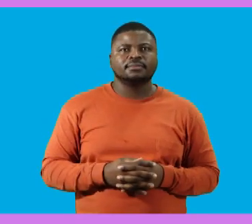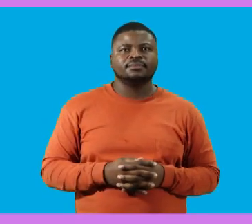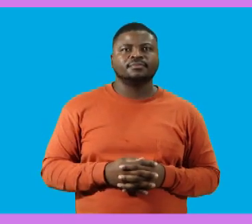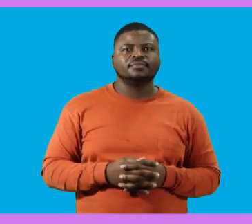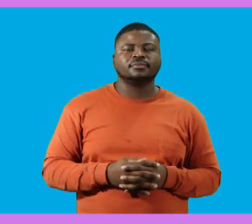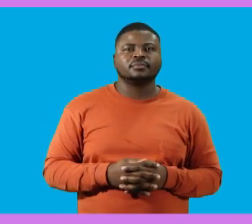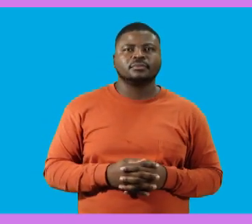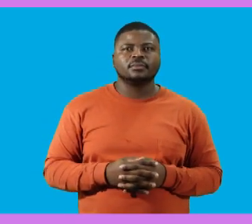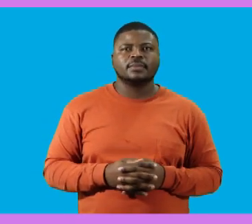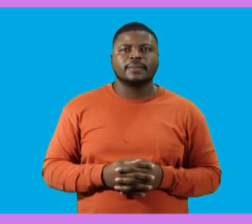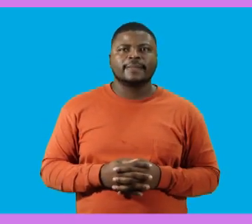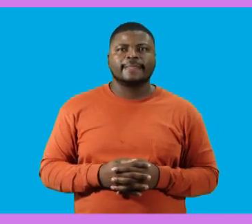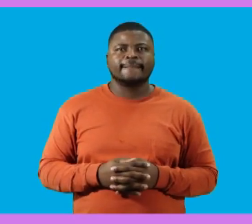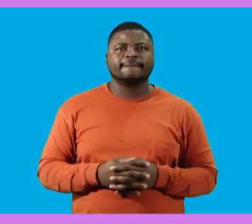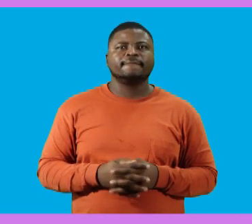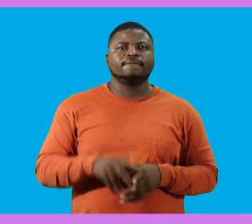squared.